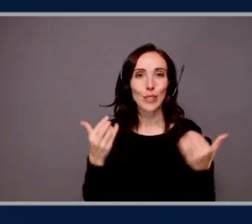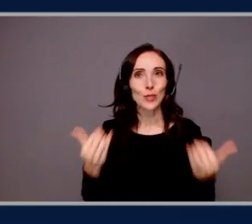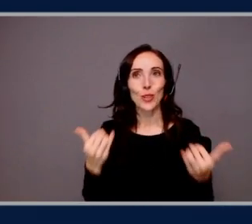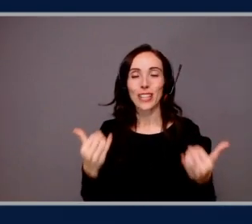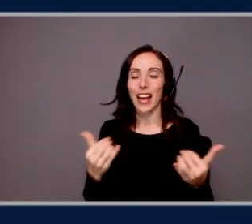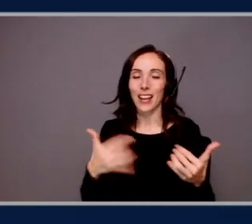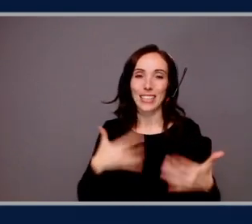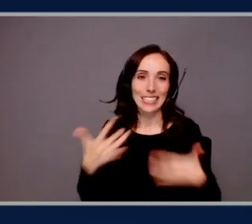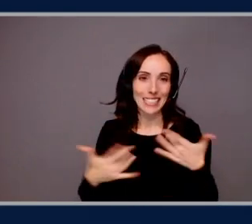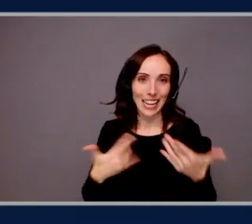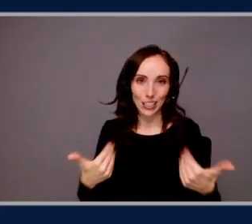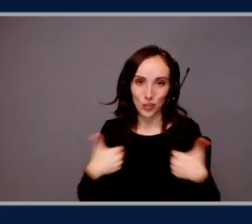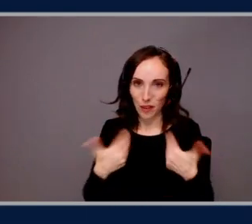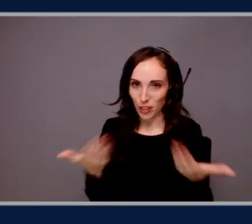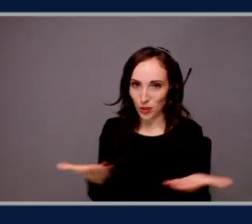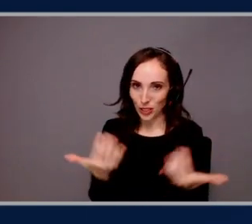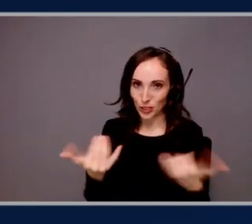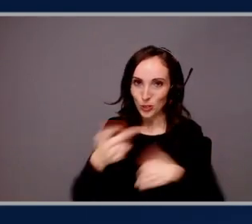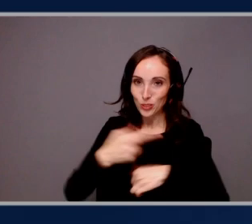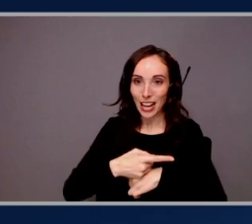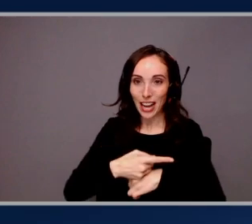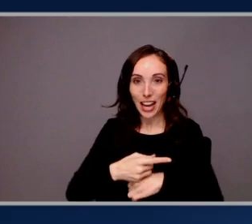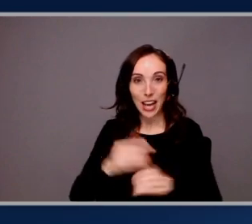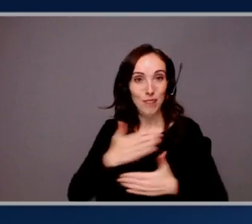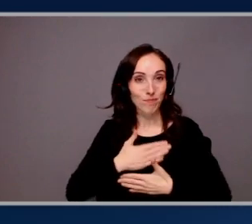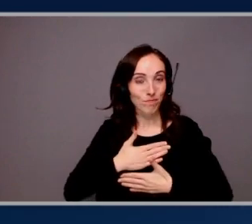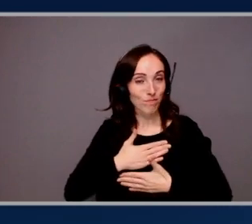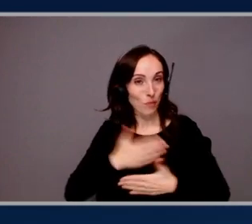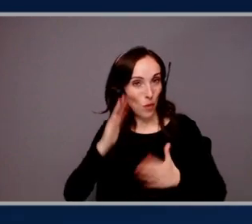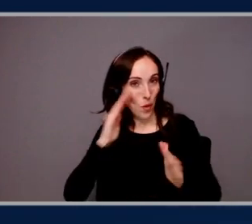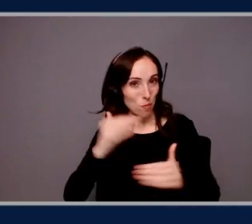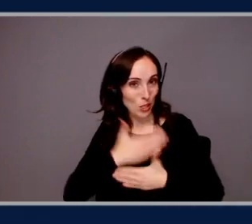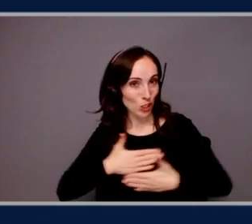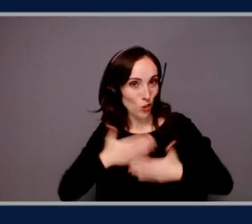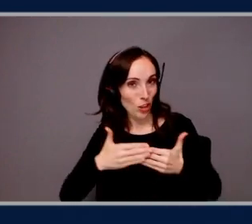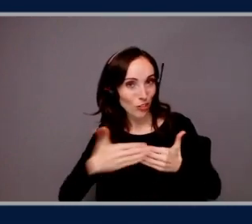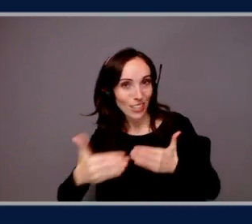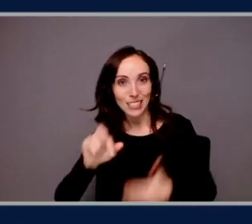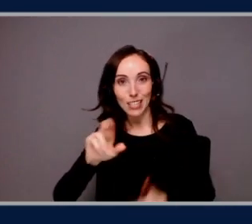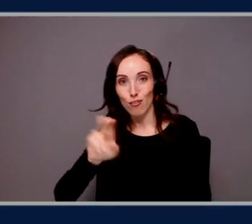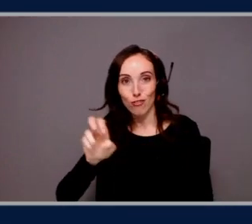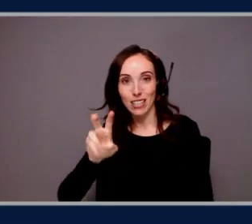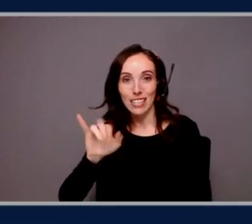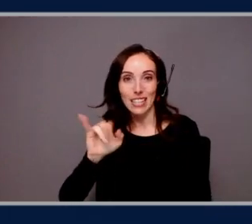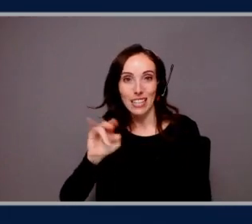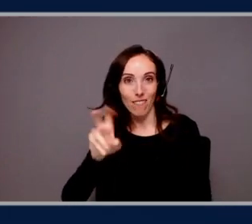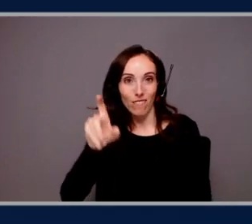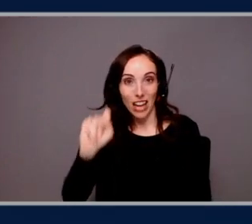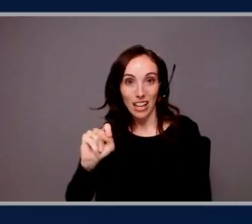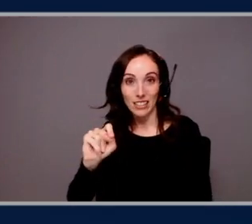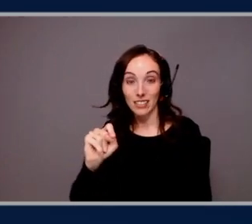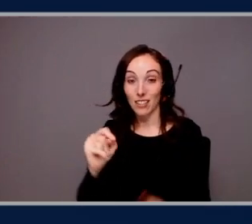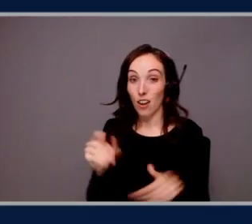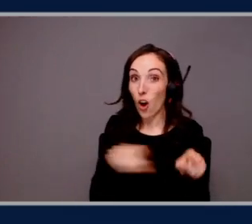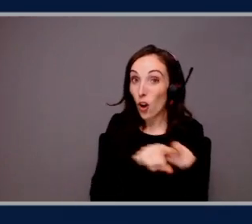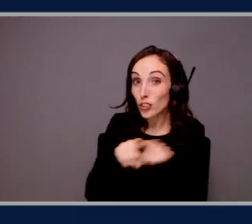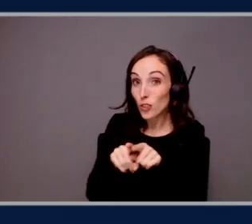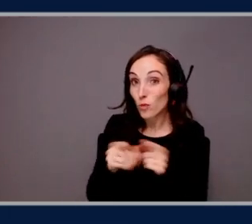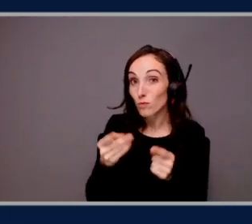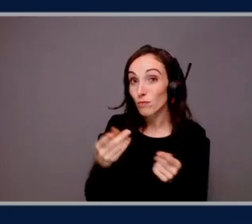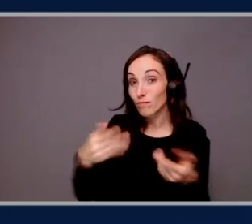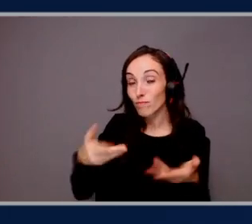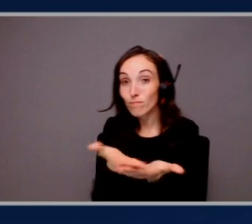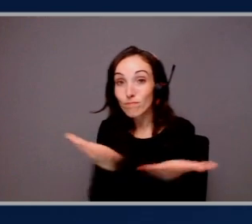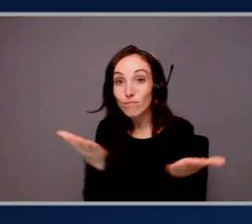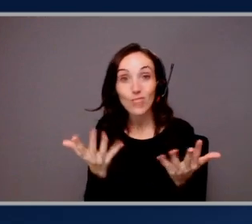with us. We hope that you enjoy the rest of your reInvent. And for the viewers at home, hey, we have a survey. Would you like some AWS credits